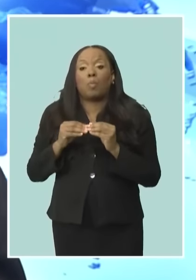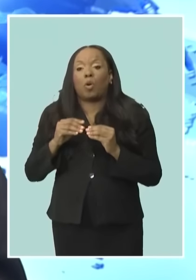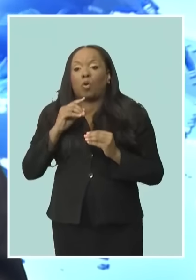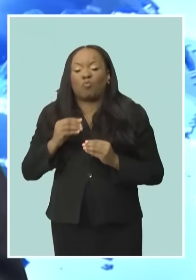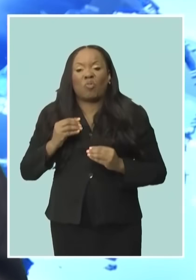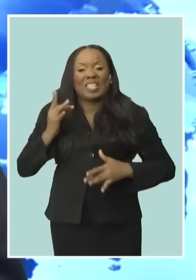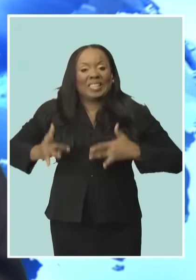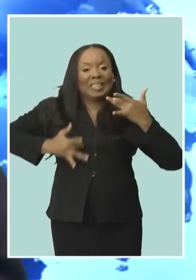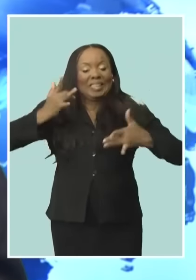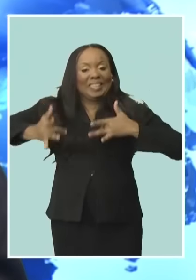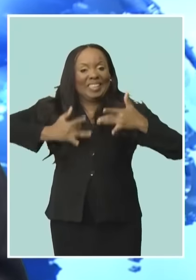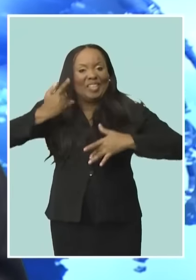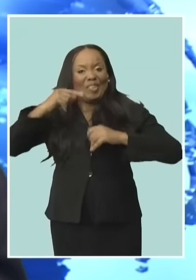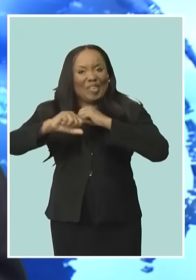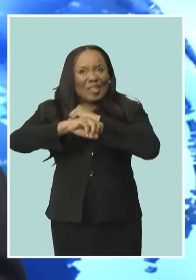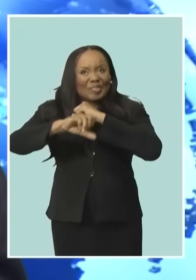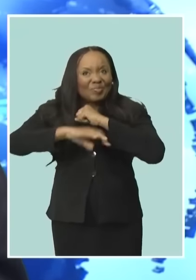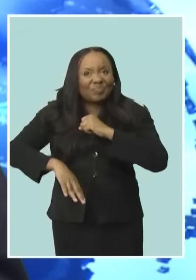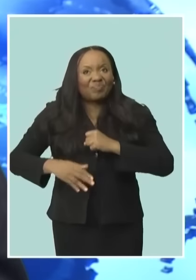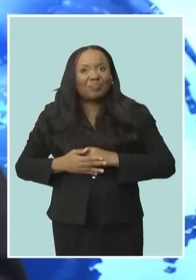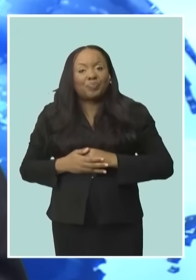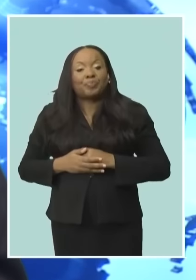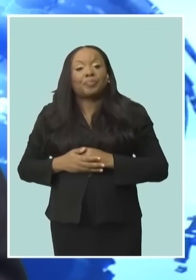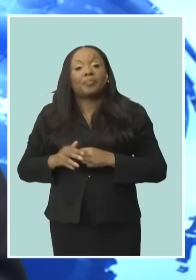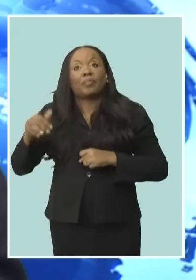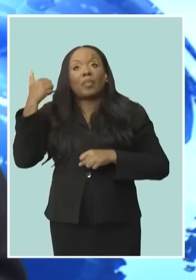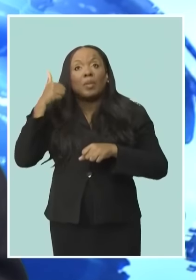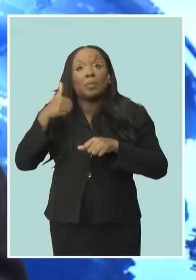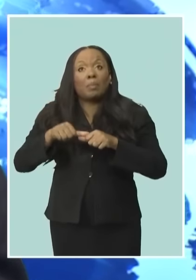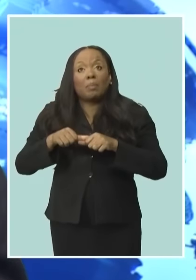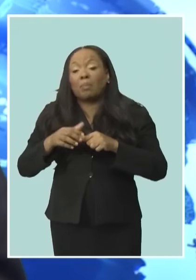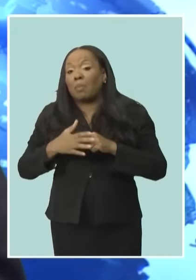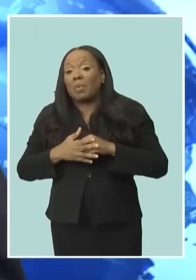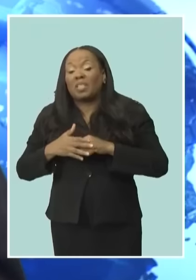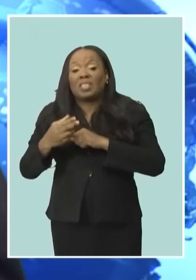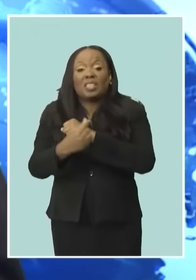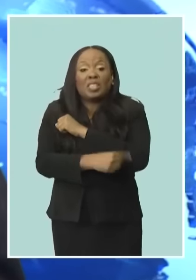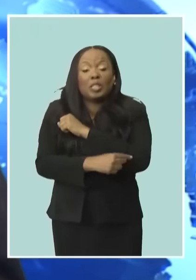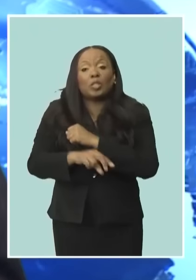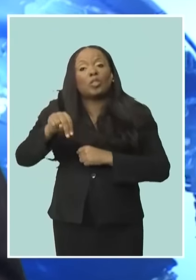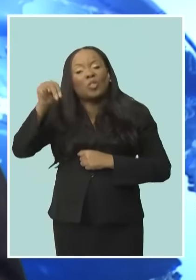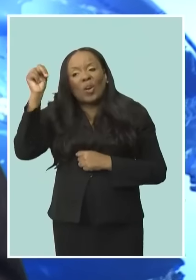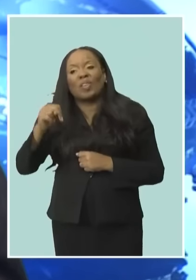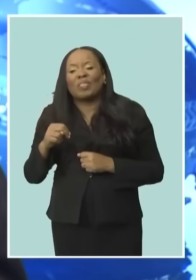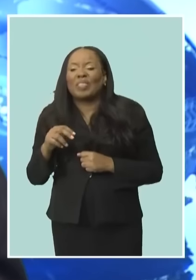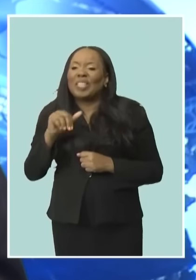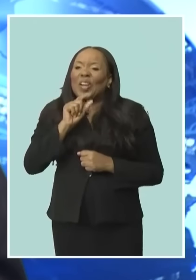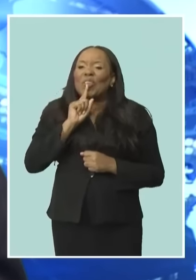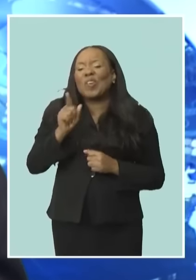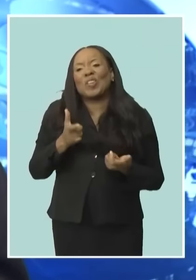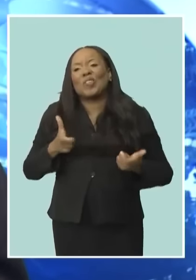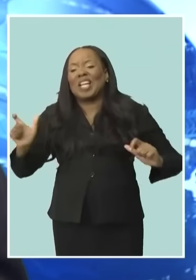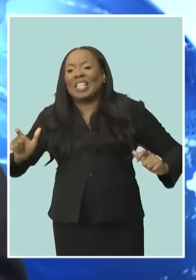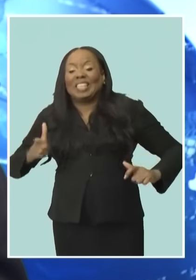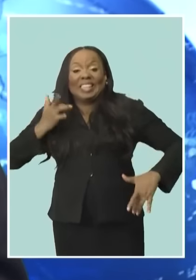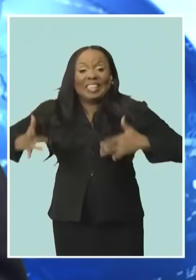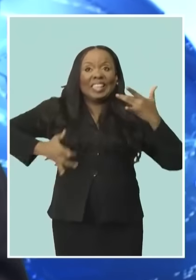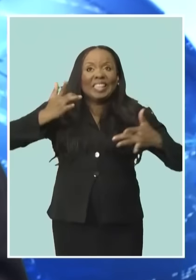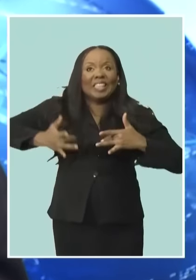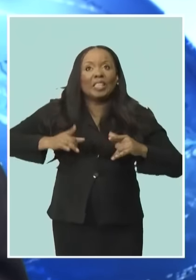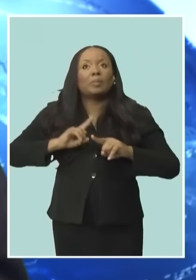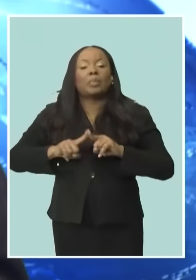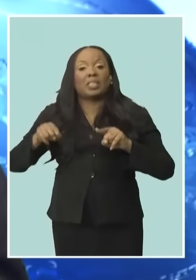was the case in the last two, which would have been St. George North and then the National. Of course, those were COVID elections. So this is really the first post-COVID election